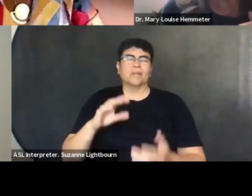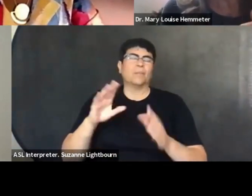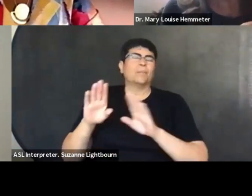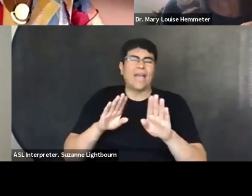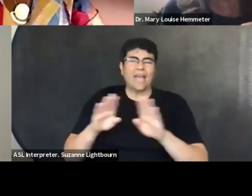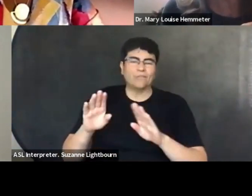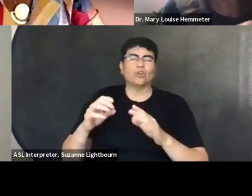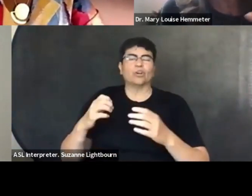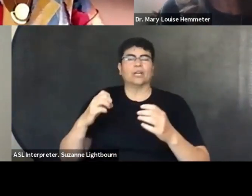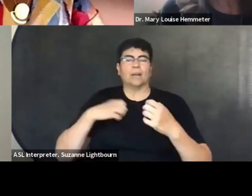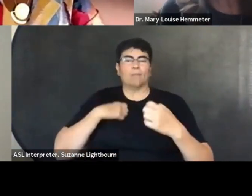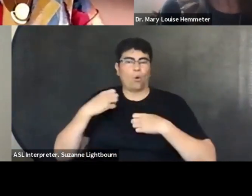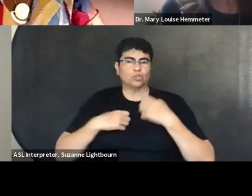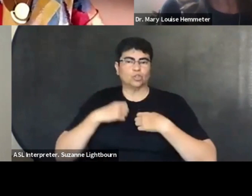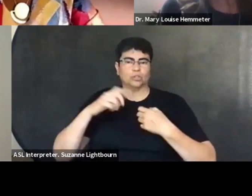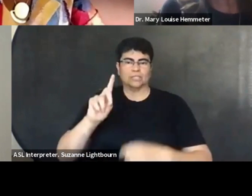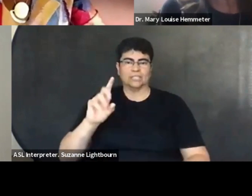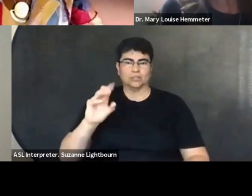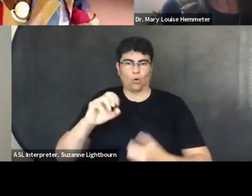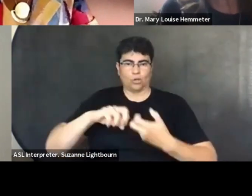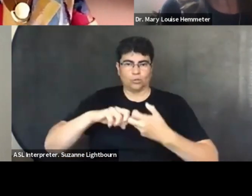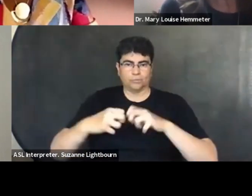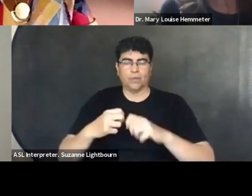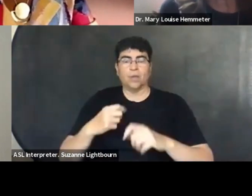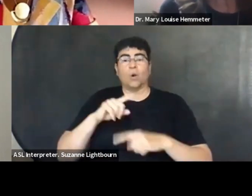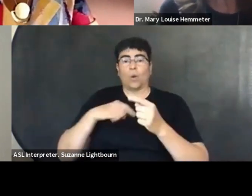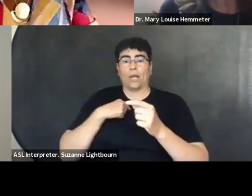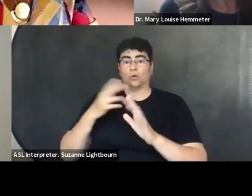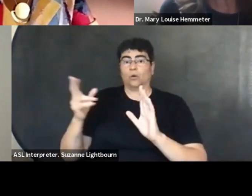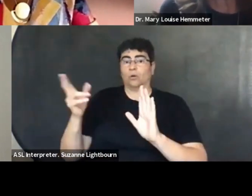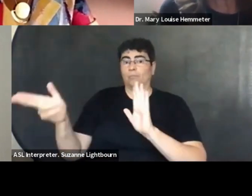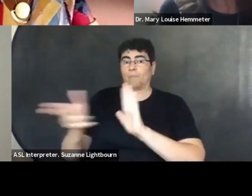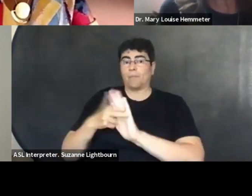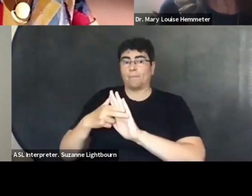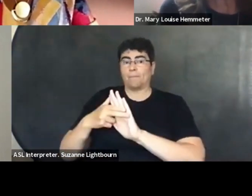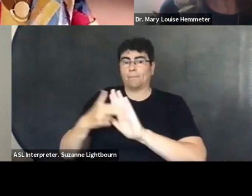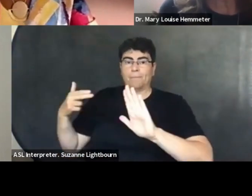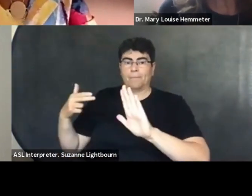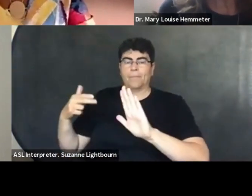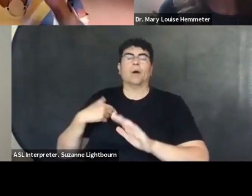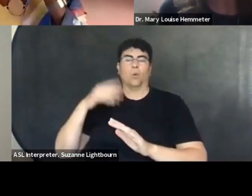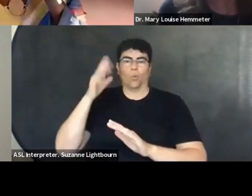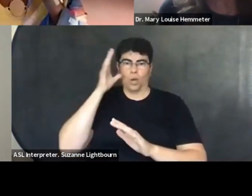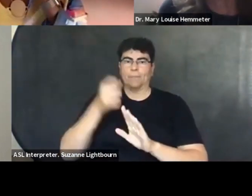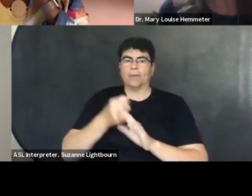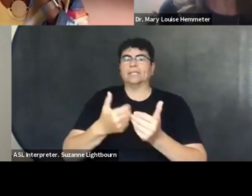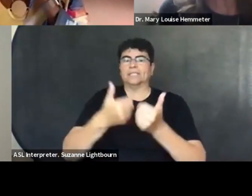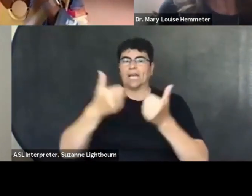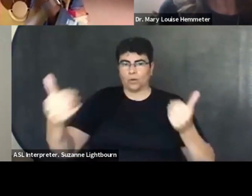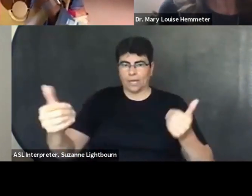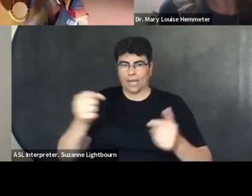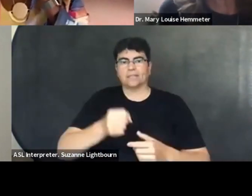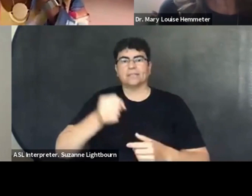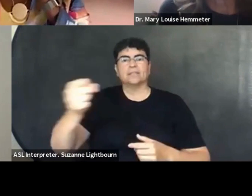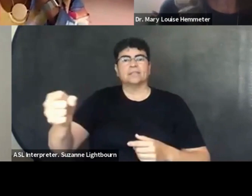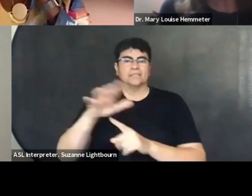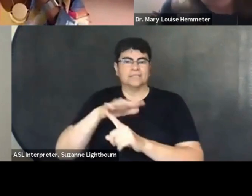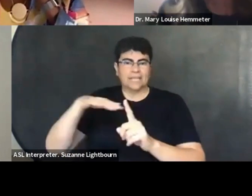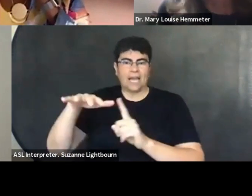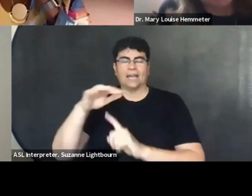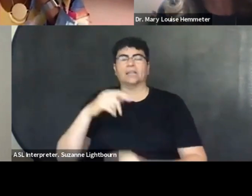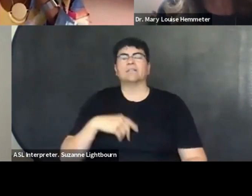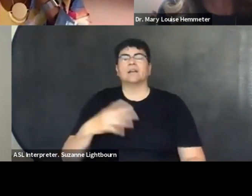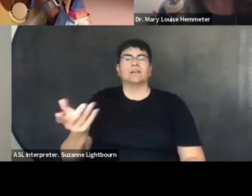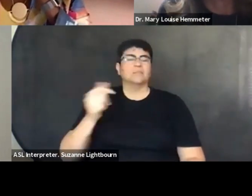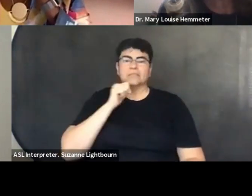emotional disorder. Once you get that label, you're going to be you're more likely to be in a segregated setting, and you're